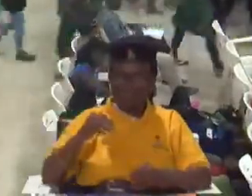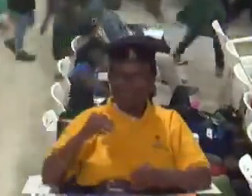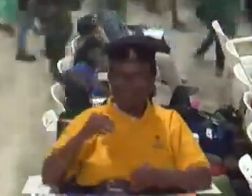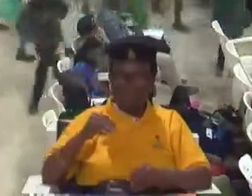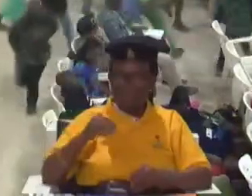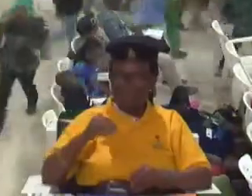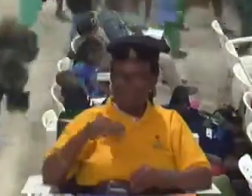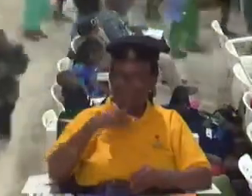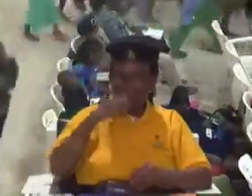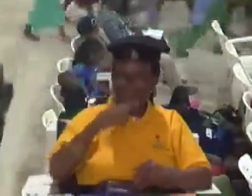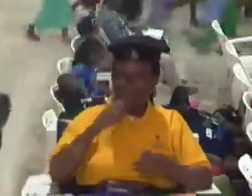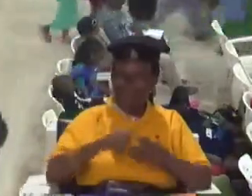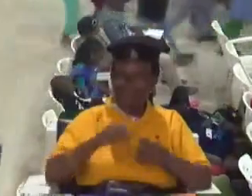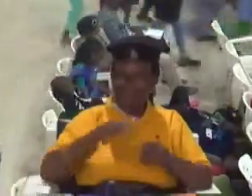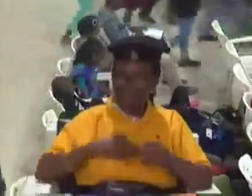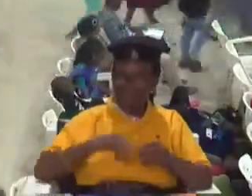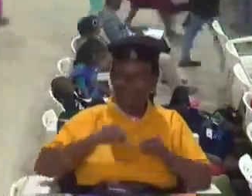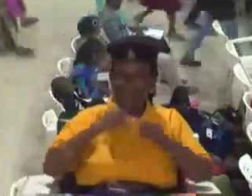Speak to my family.